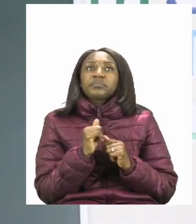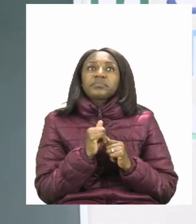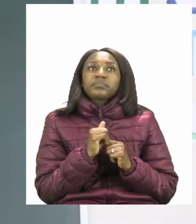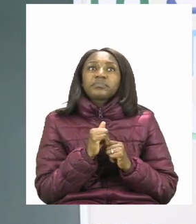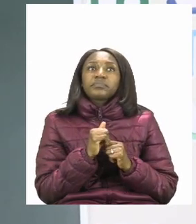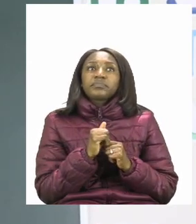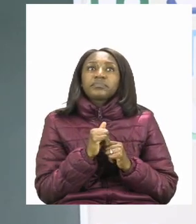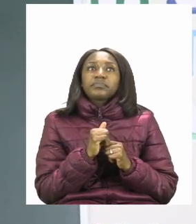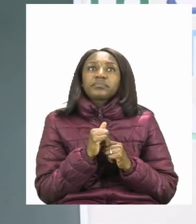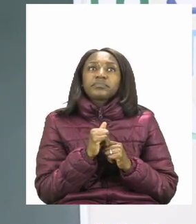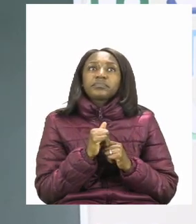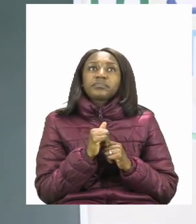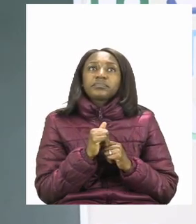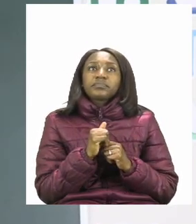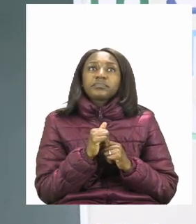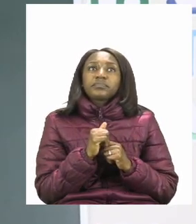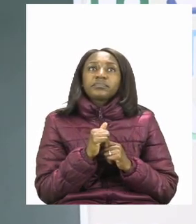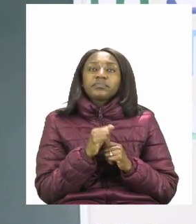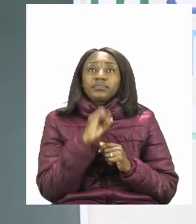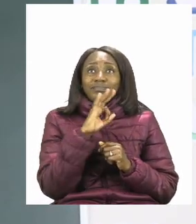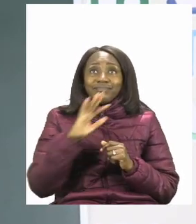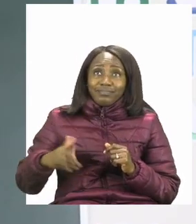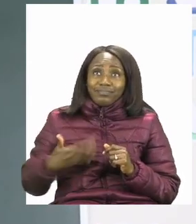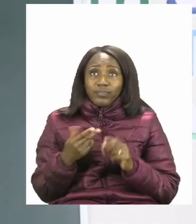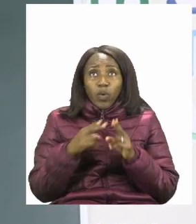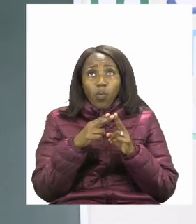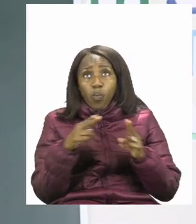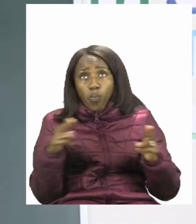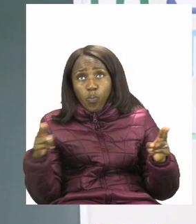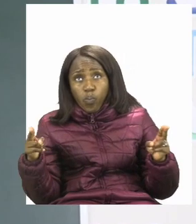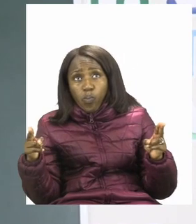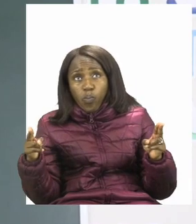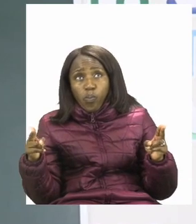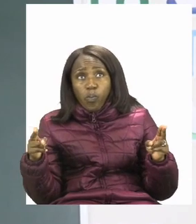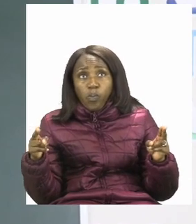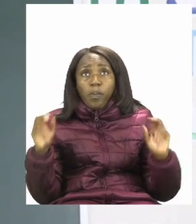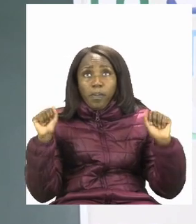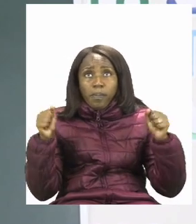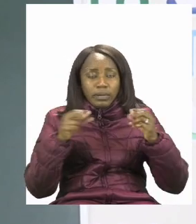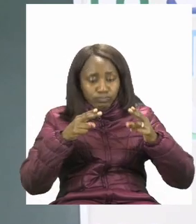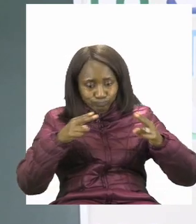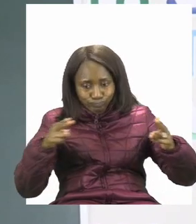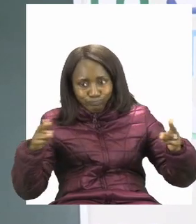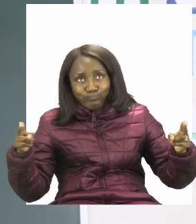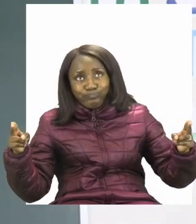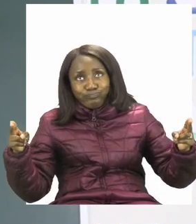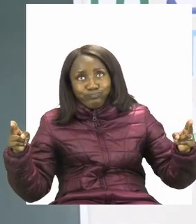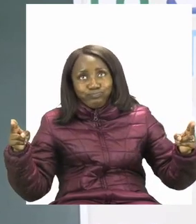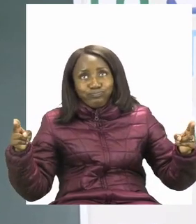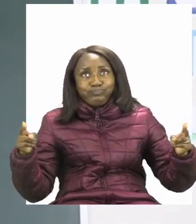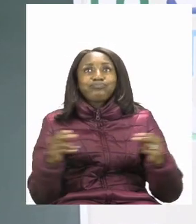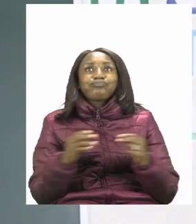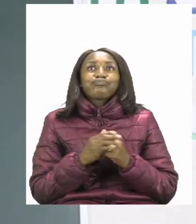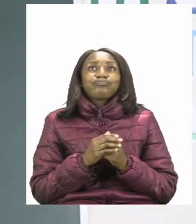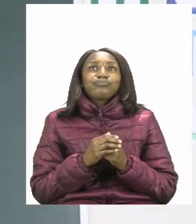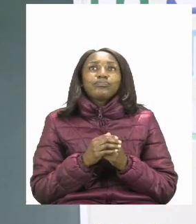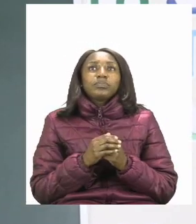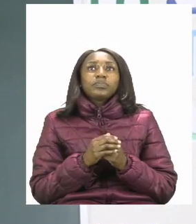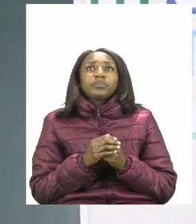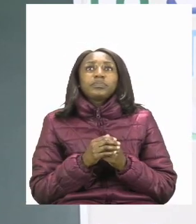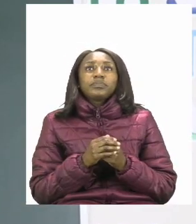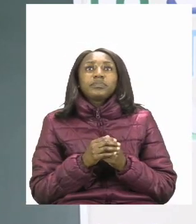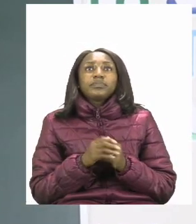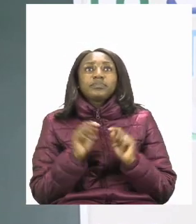If I am looking for the longer line, that means that it is bigger in length. In